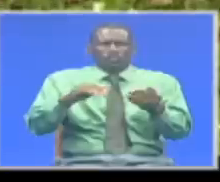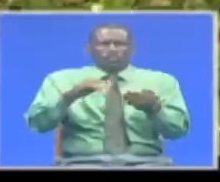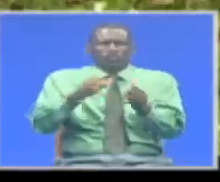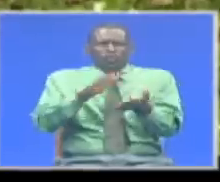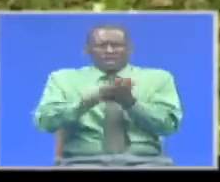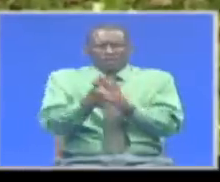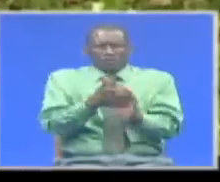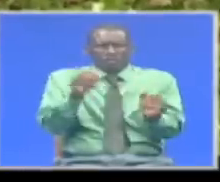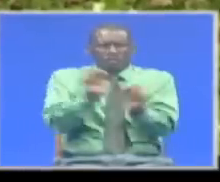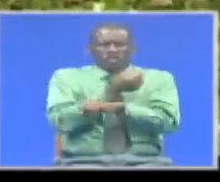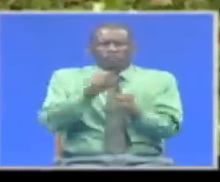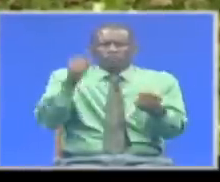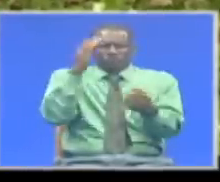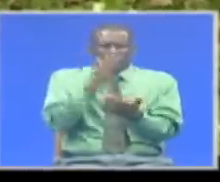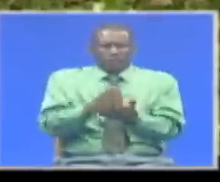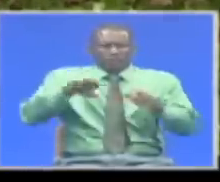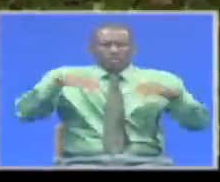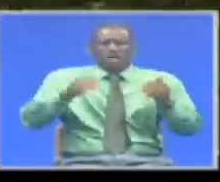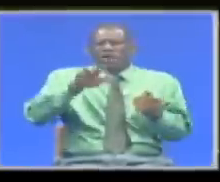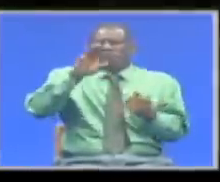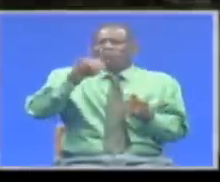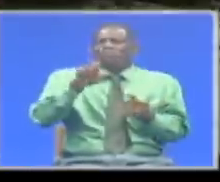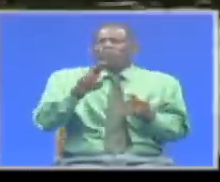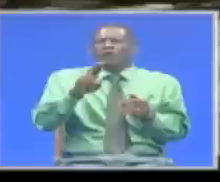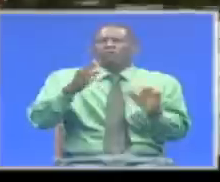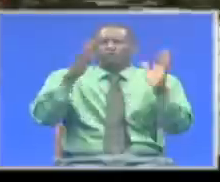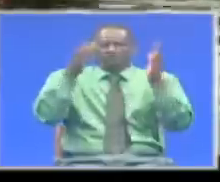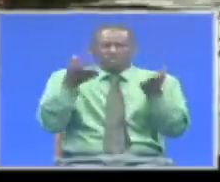even believe how Mau forest look like.